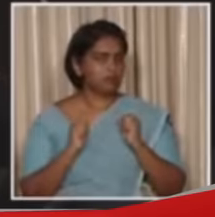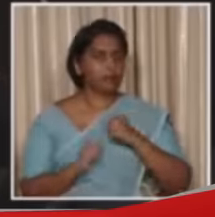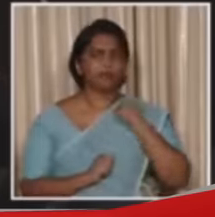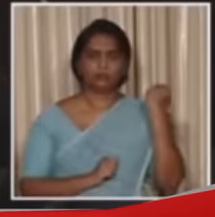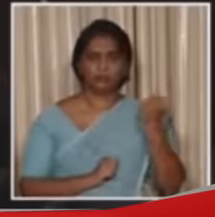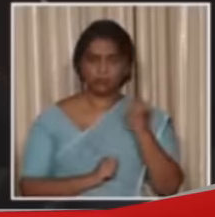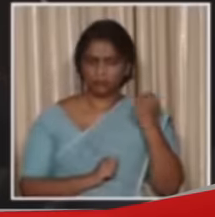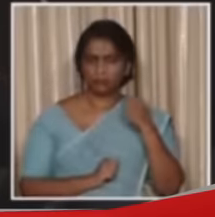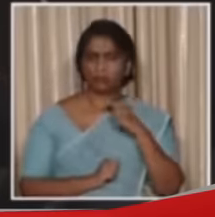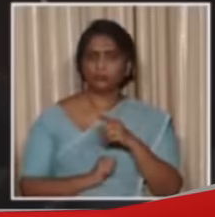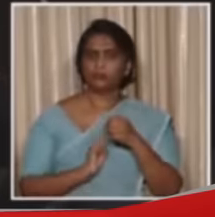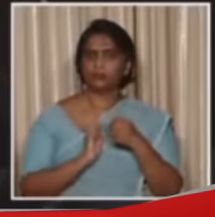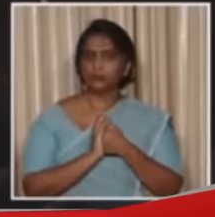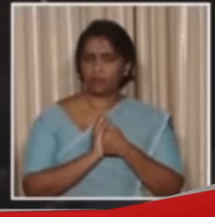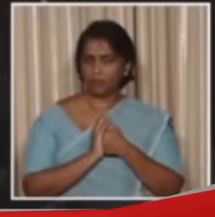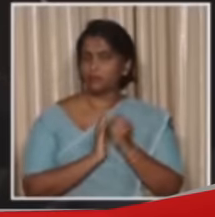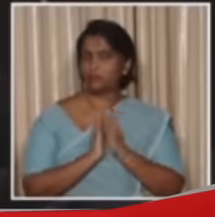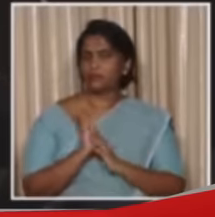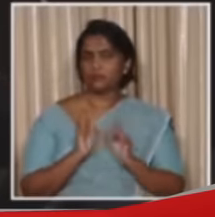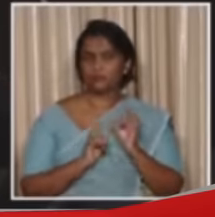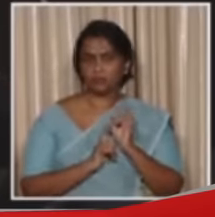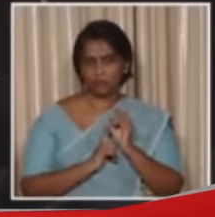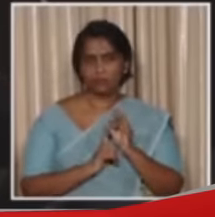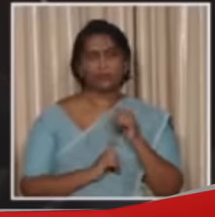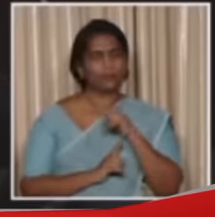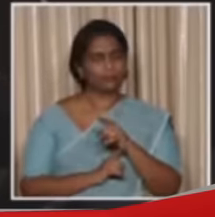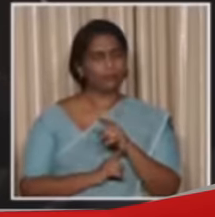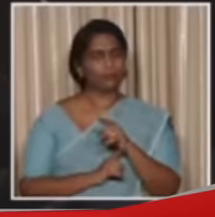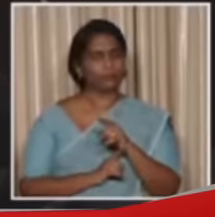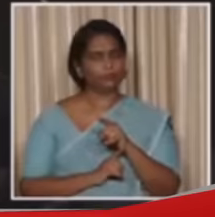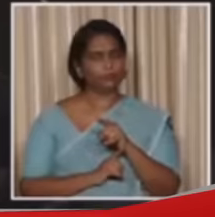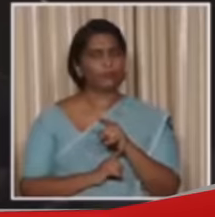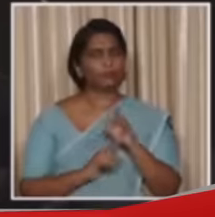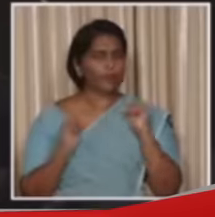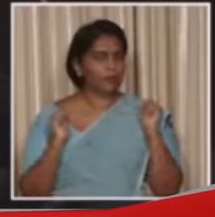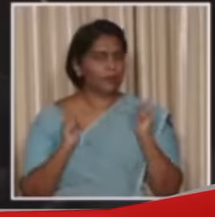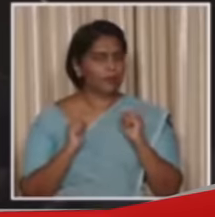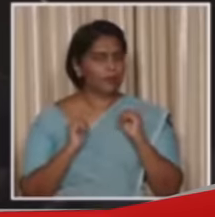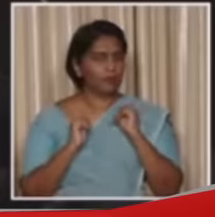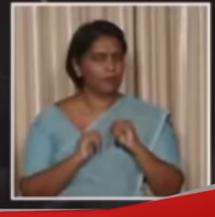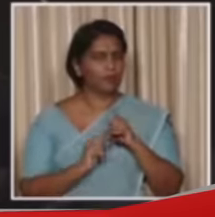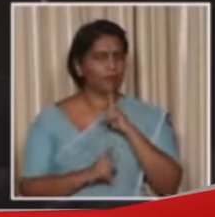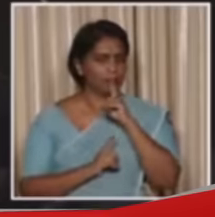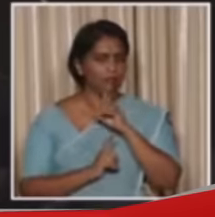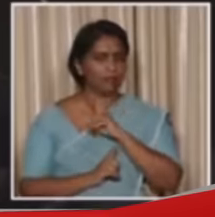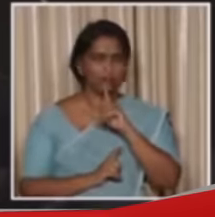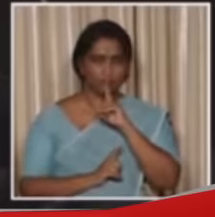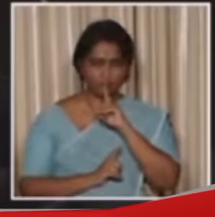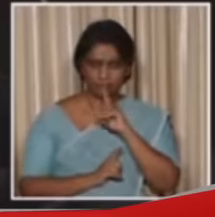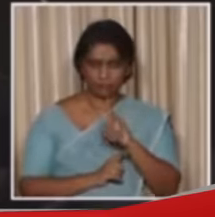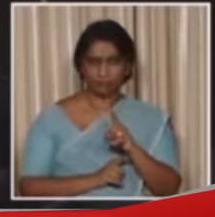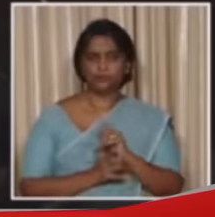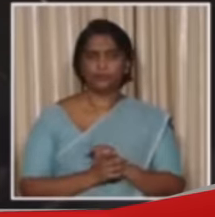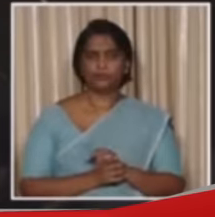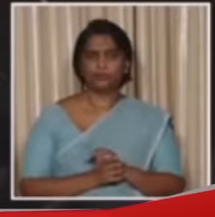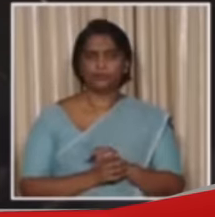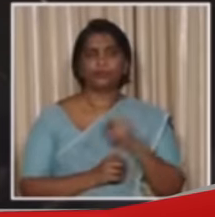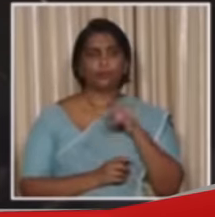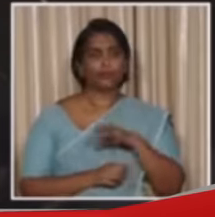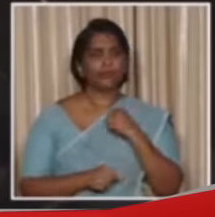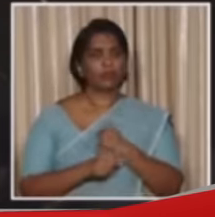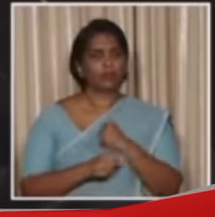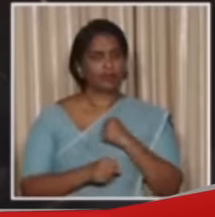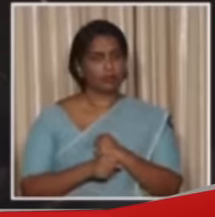Honorable Member. It's a very dangerous narrative. One is that the government is on the right path to recovery.